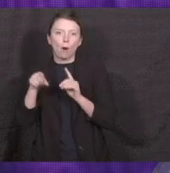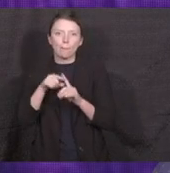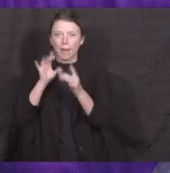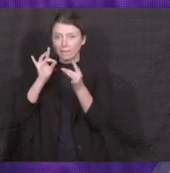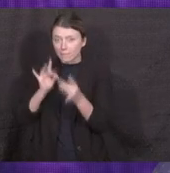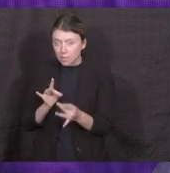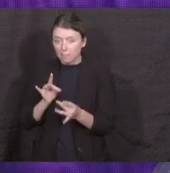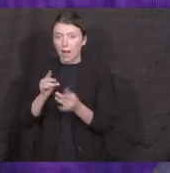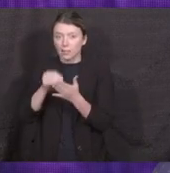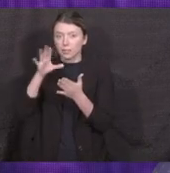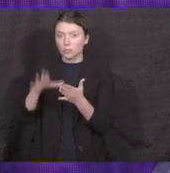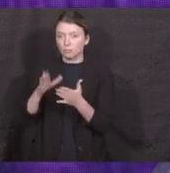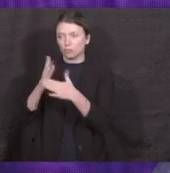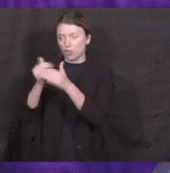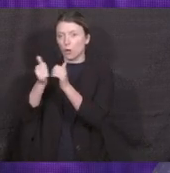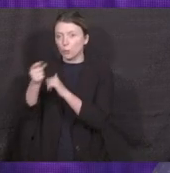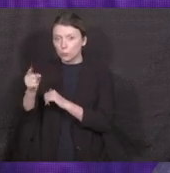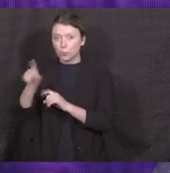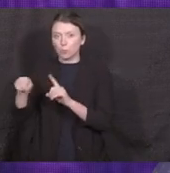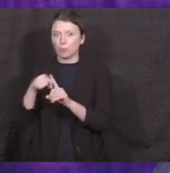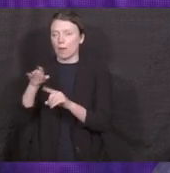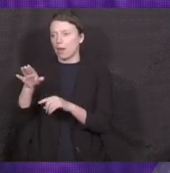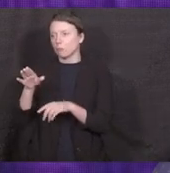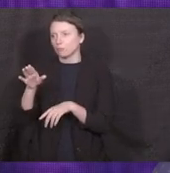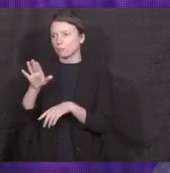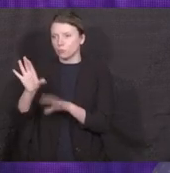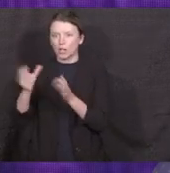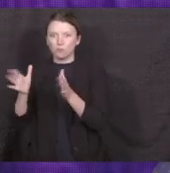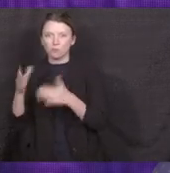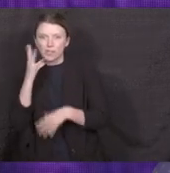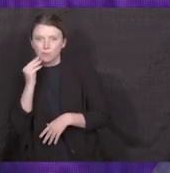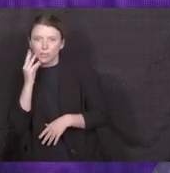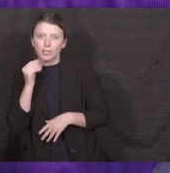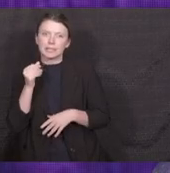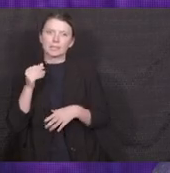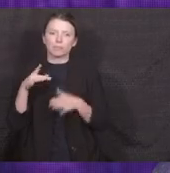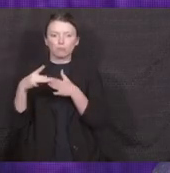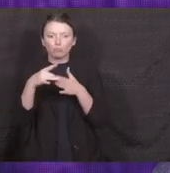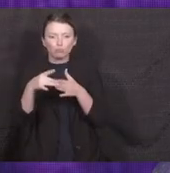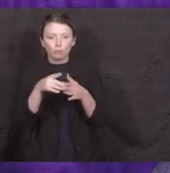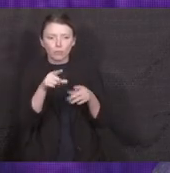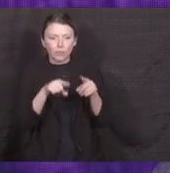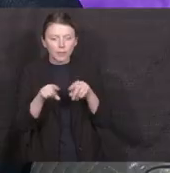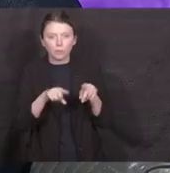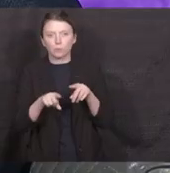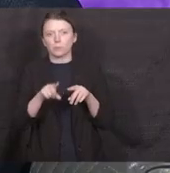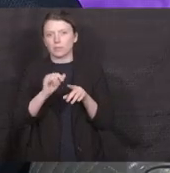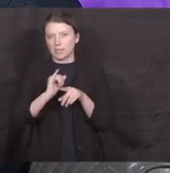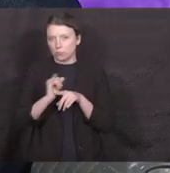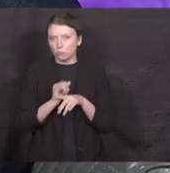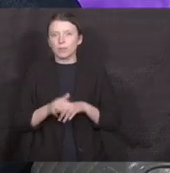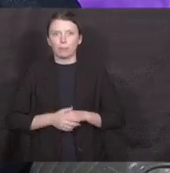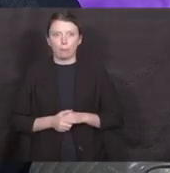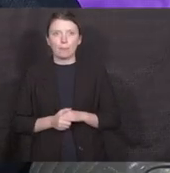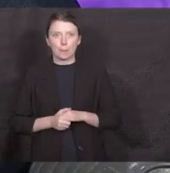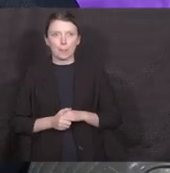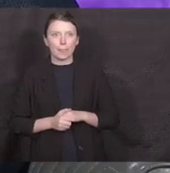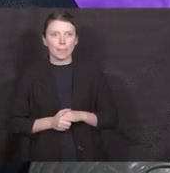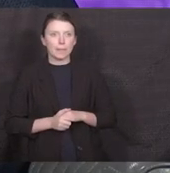the students are sharing you from their time in your classroom about their experience trying to navigate this industry. Well, a lot